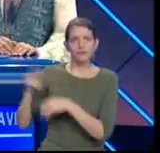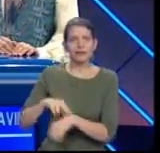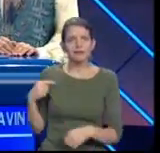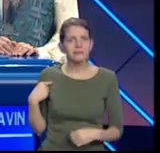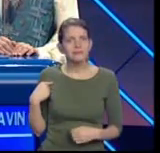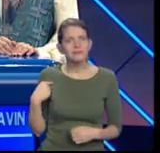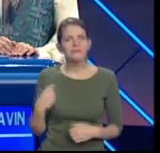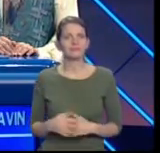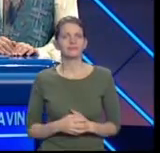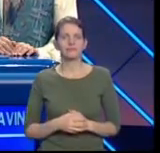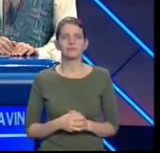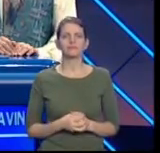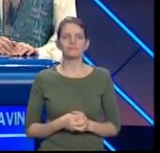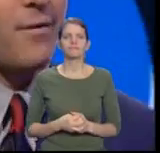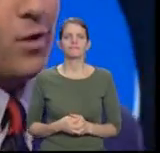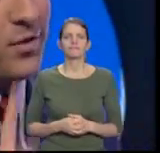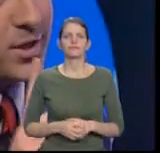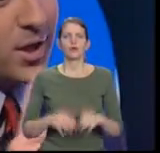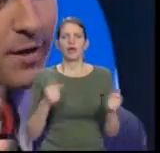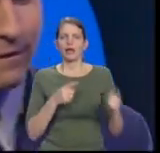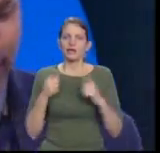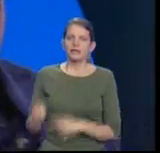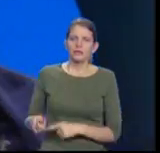Nice, isn't it? Nice. I should send him off now. No, listen, actually, Gloria,